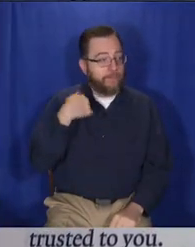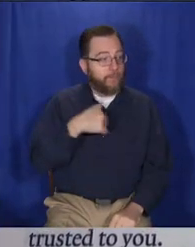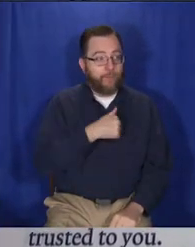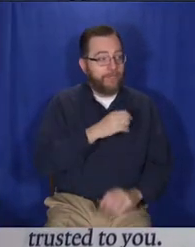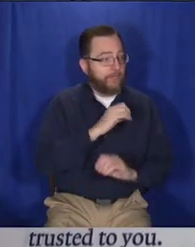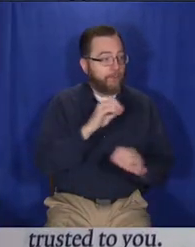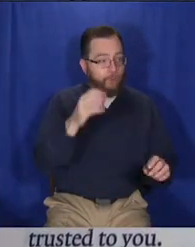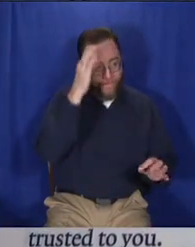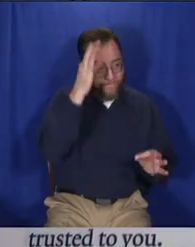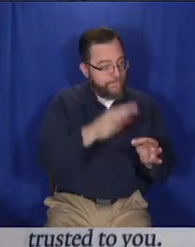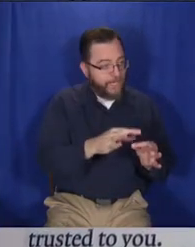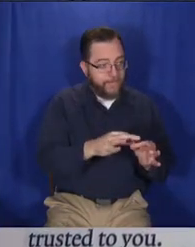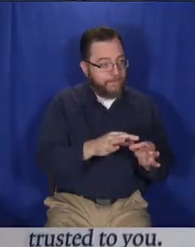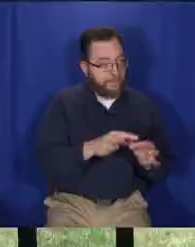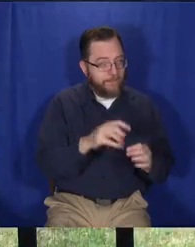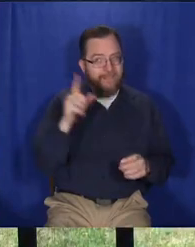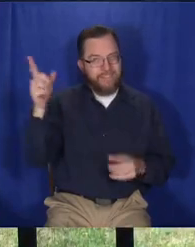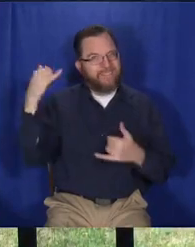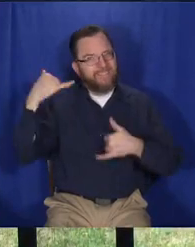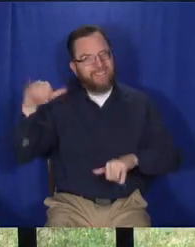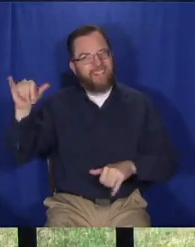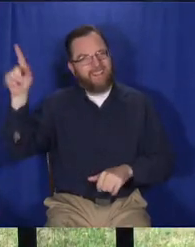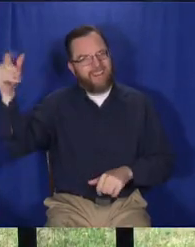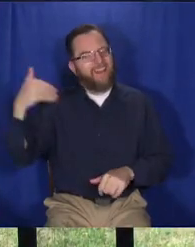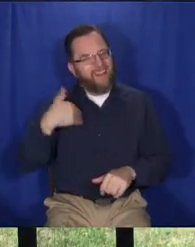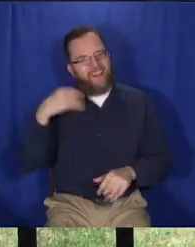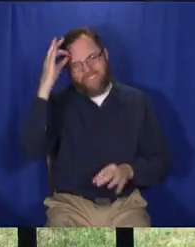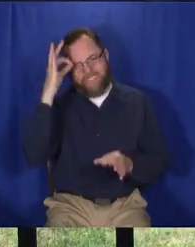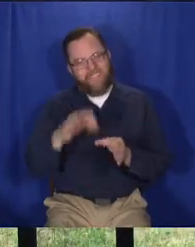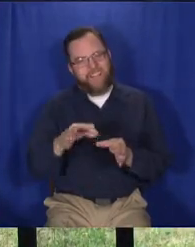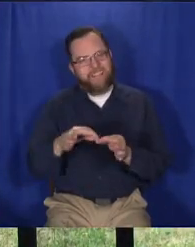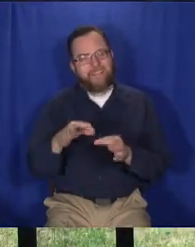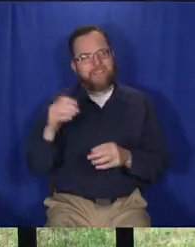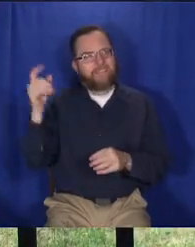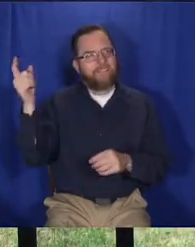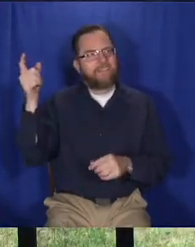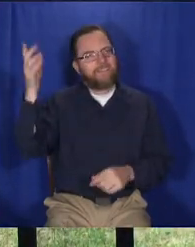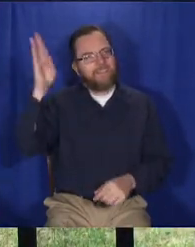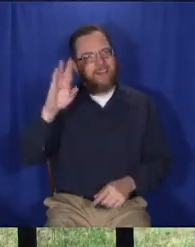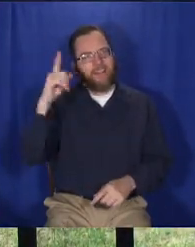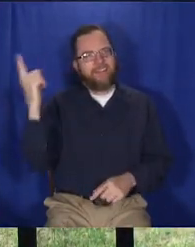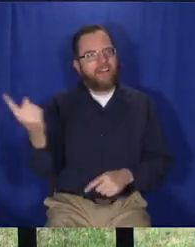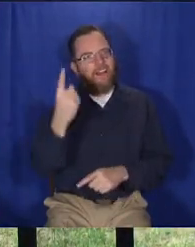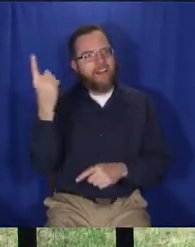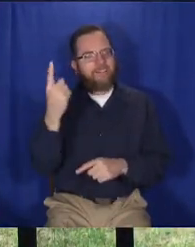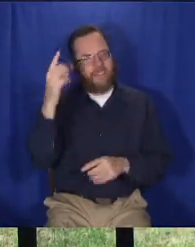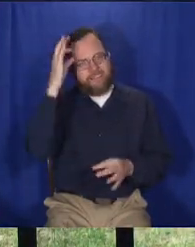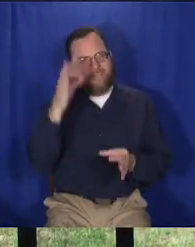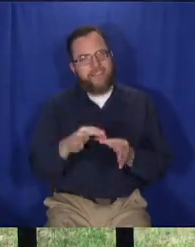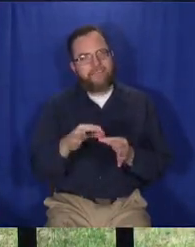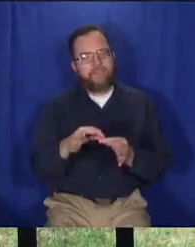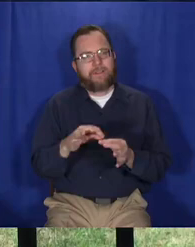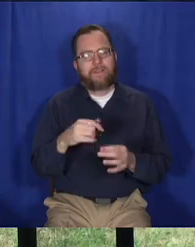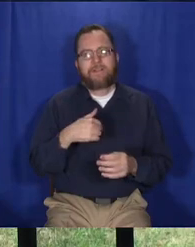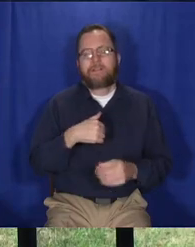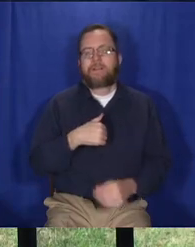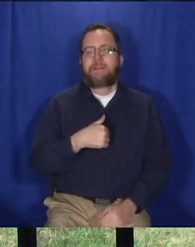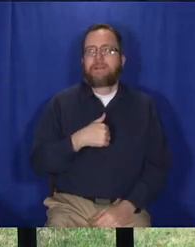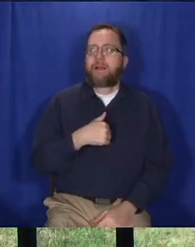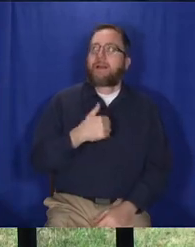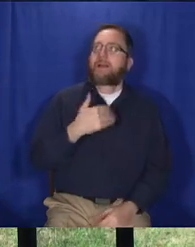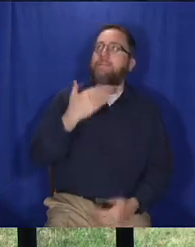he cannot deny himself." That is a promise from the creator of the universe. And I'm so thankful that God is